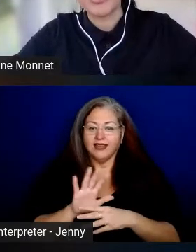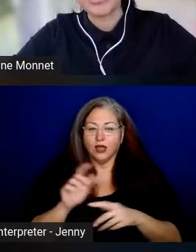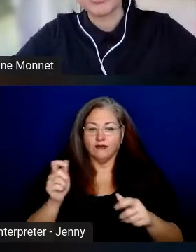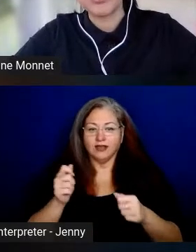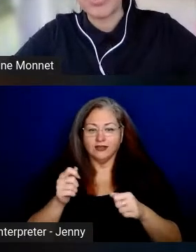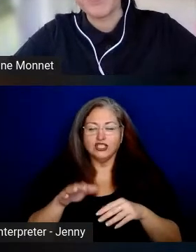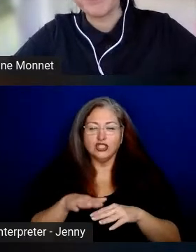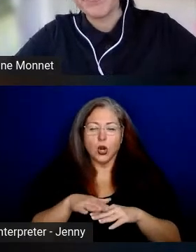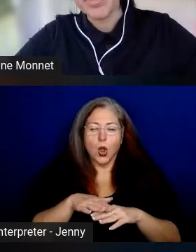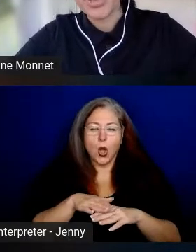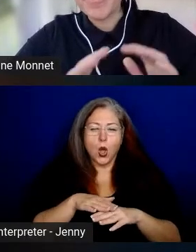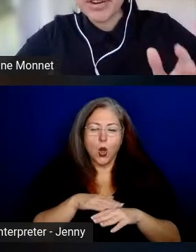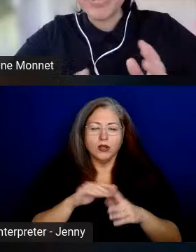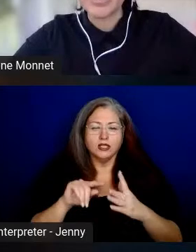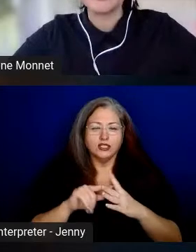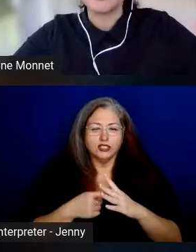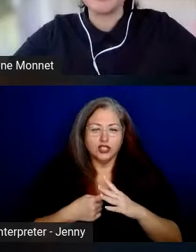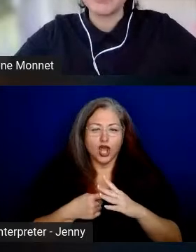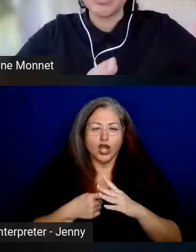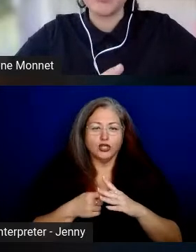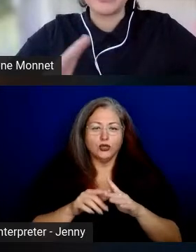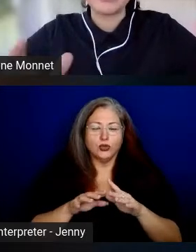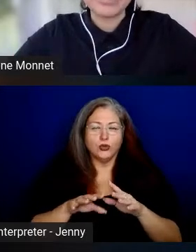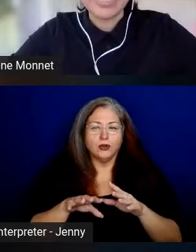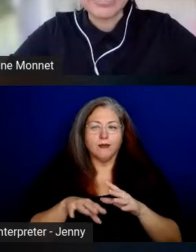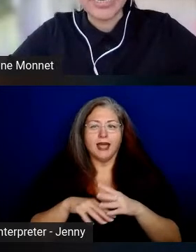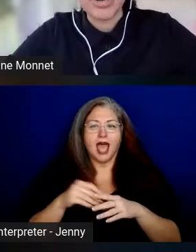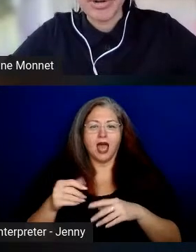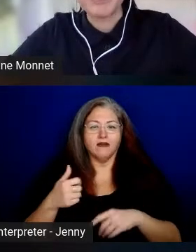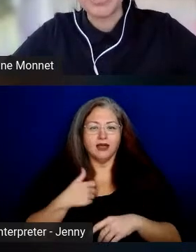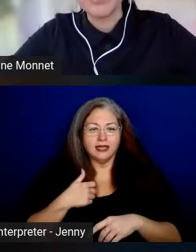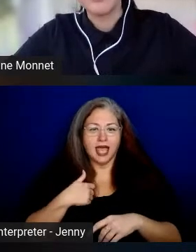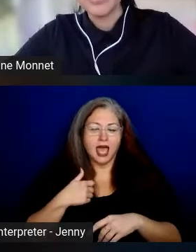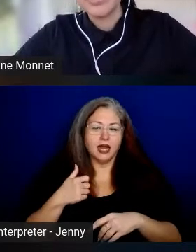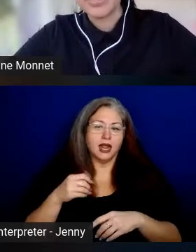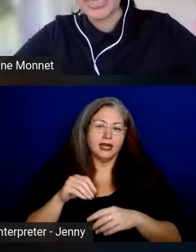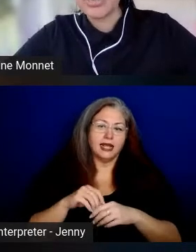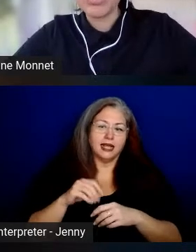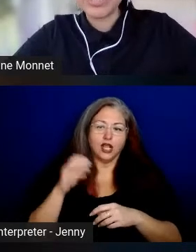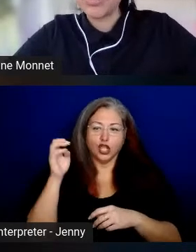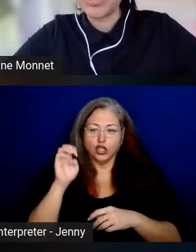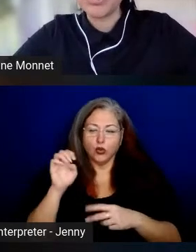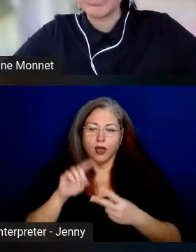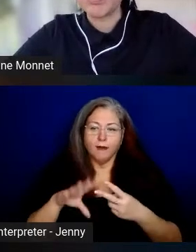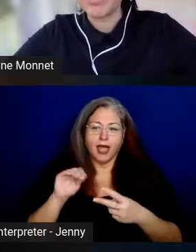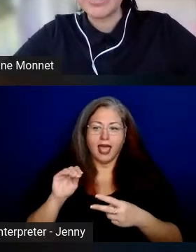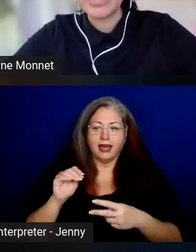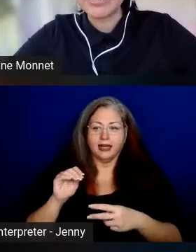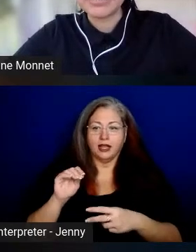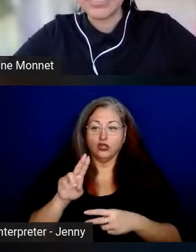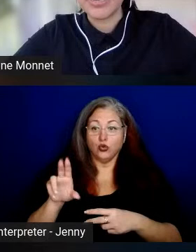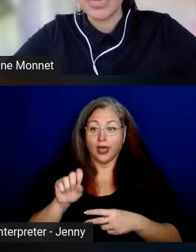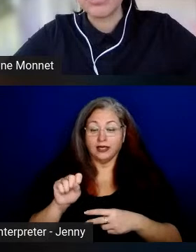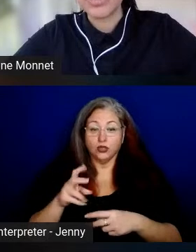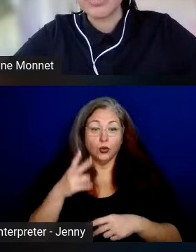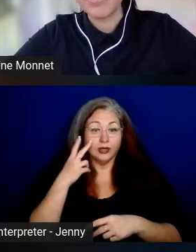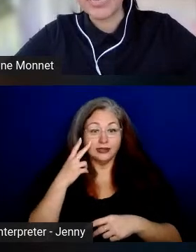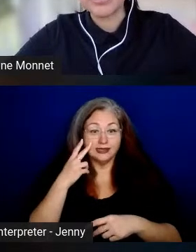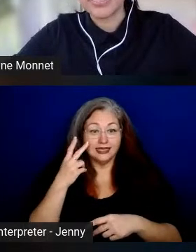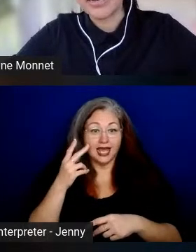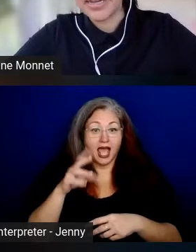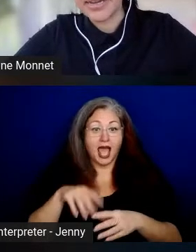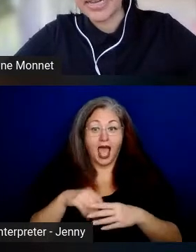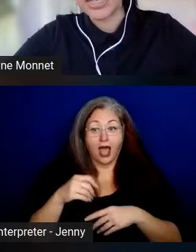slowly starting to come out of Canada, play in the United States mm-hmm. and Europe now. And we'll see what the response is outside